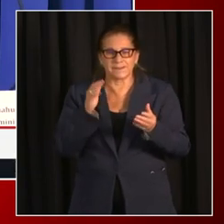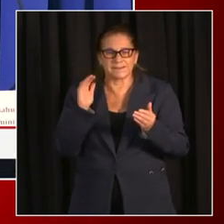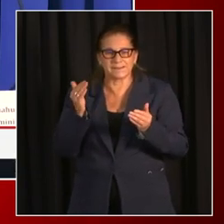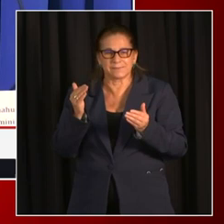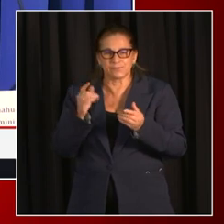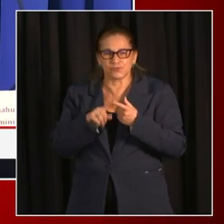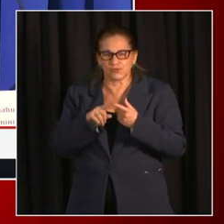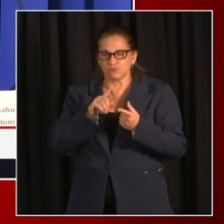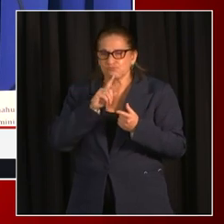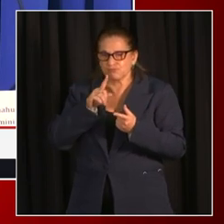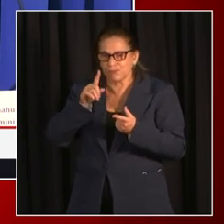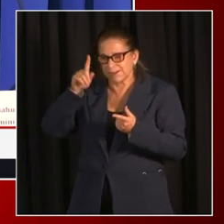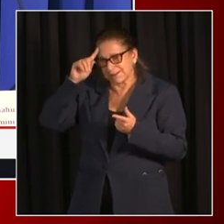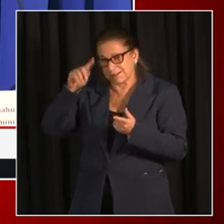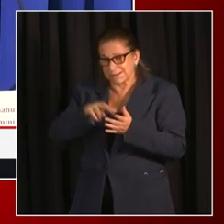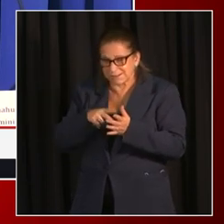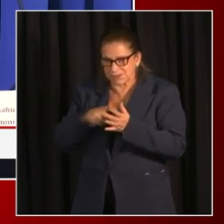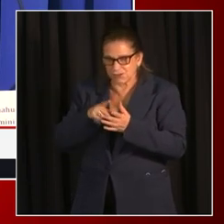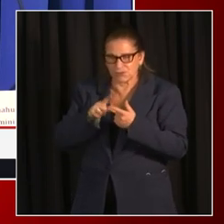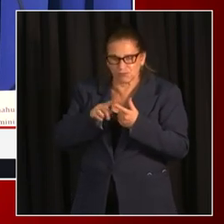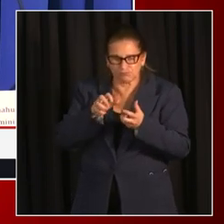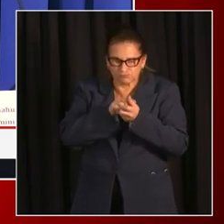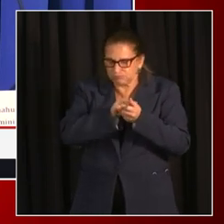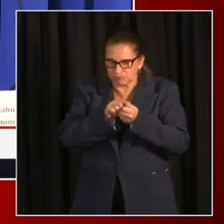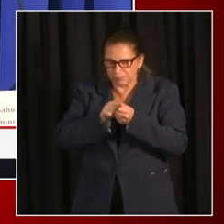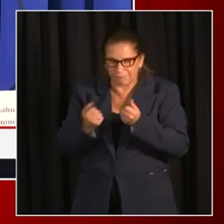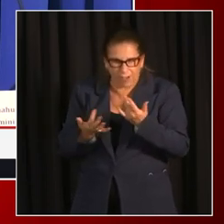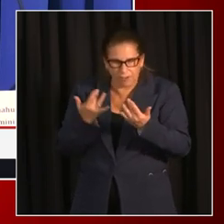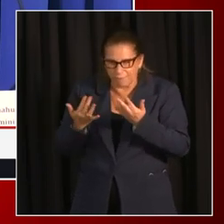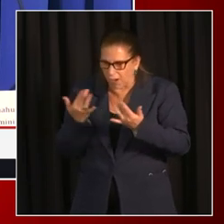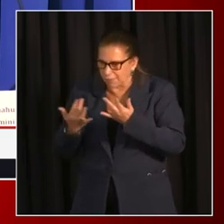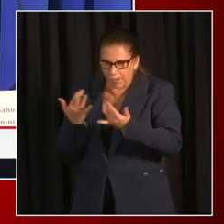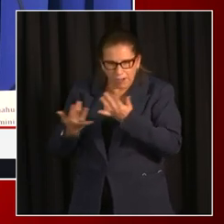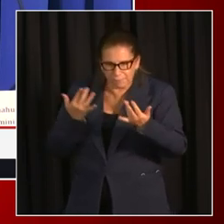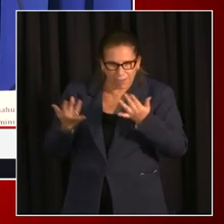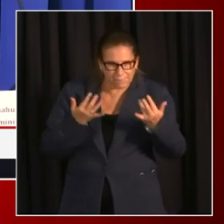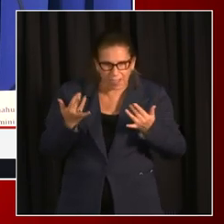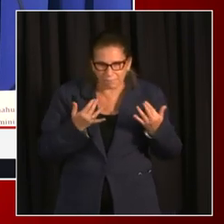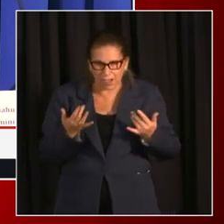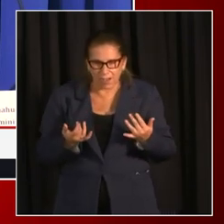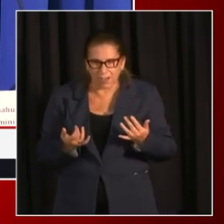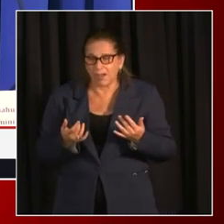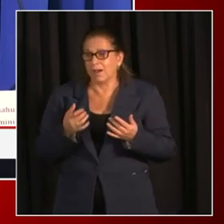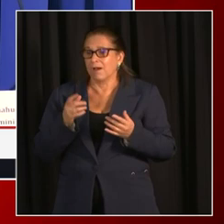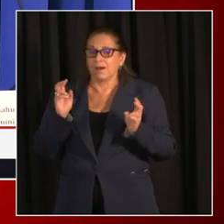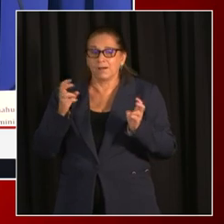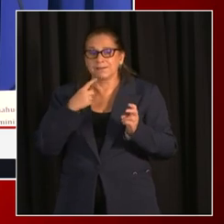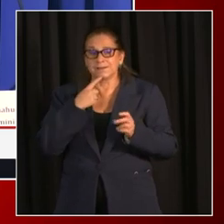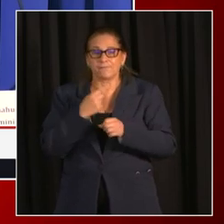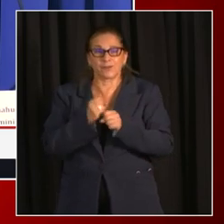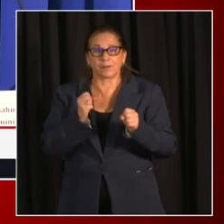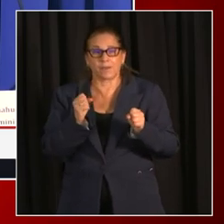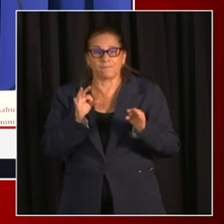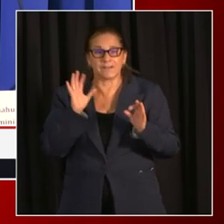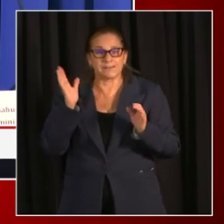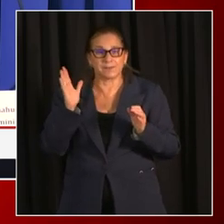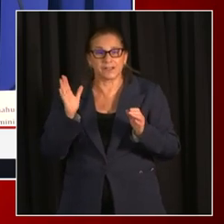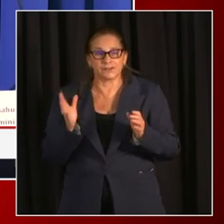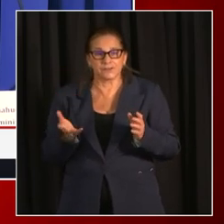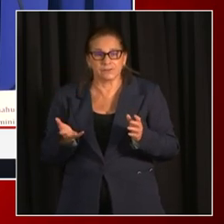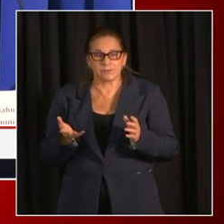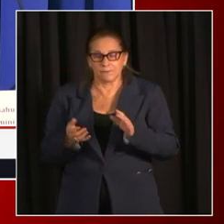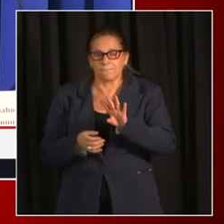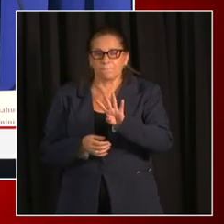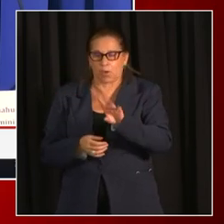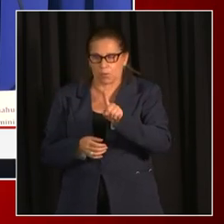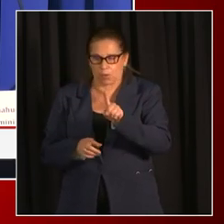be intent to set things on fire and destroy things. So they eventually made about 41 arrests in